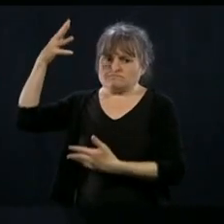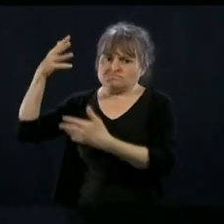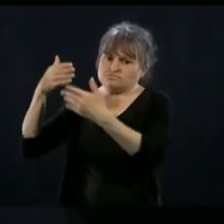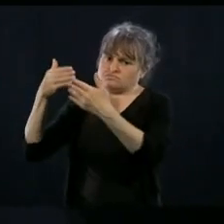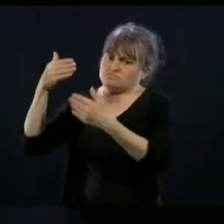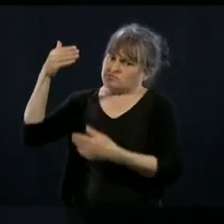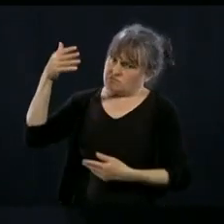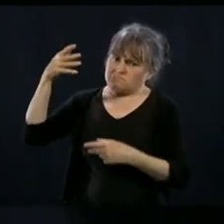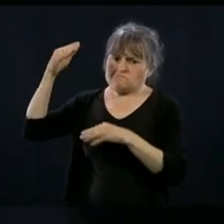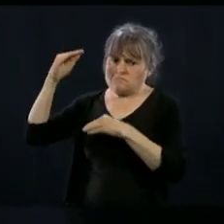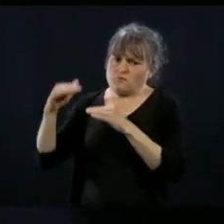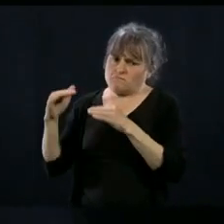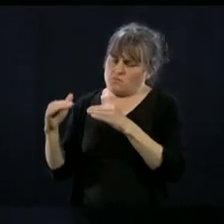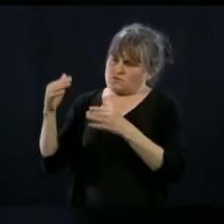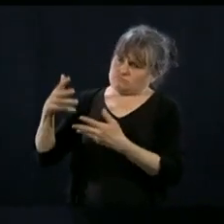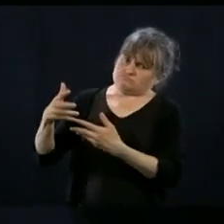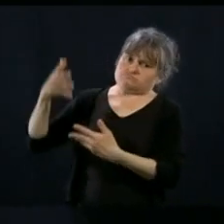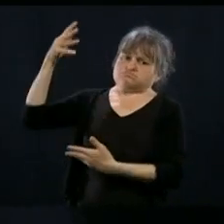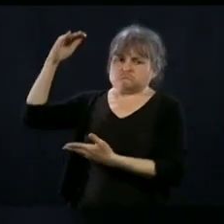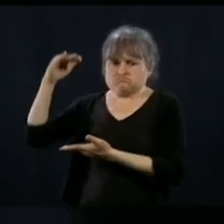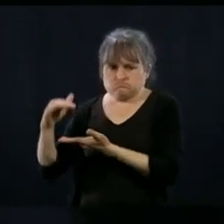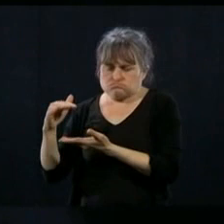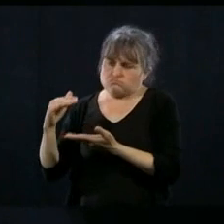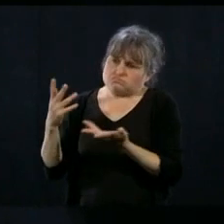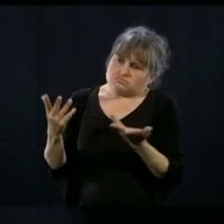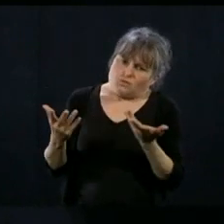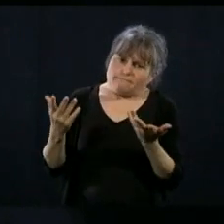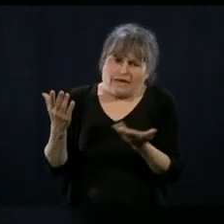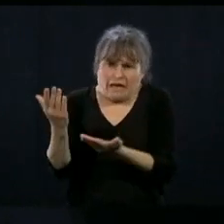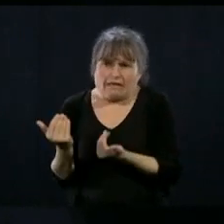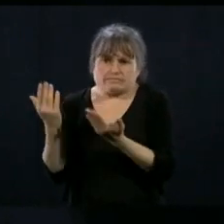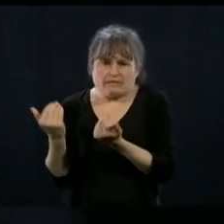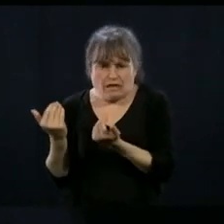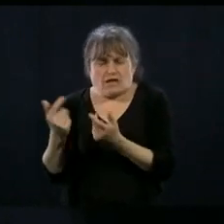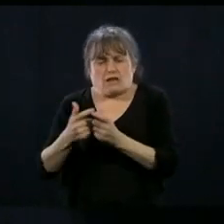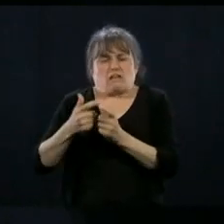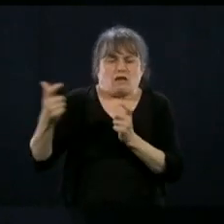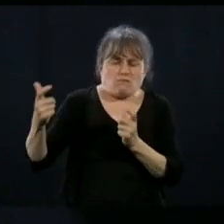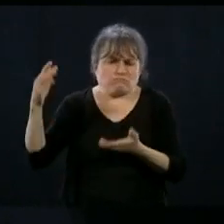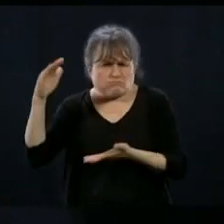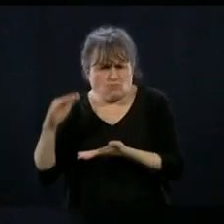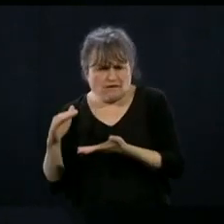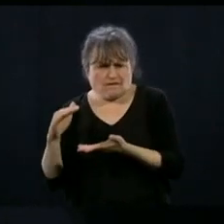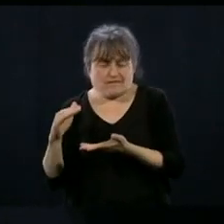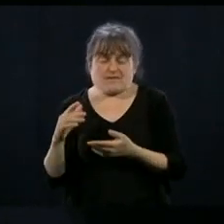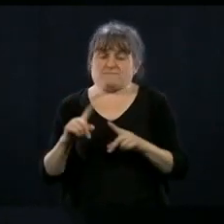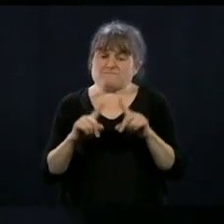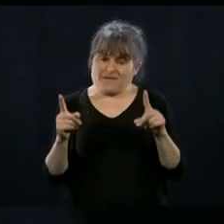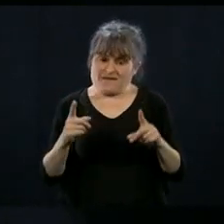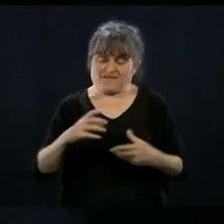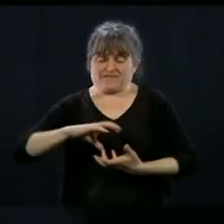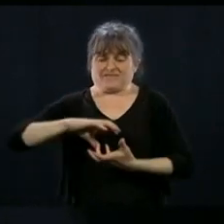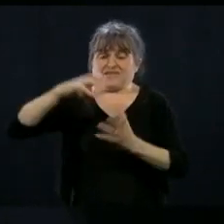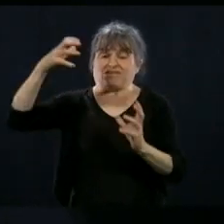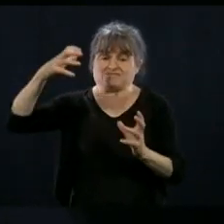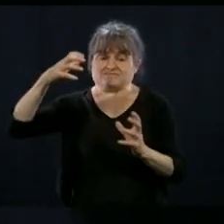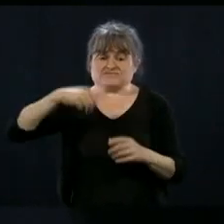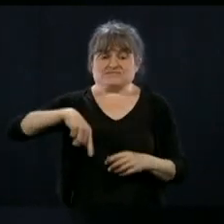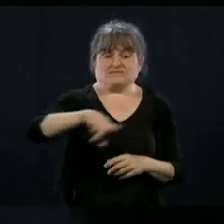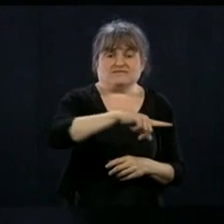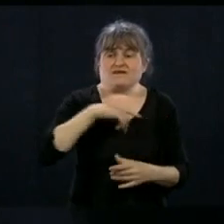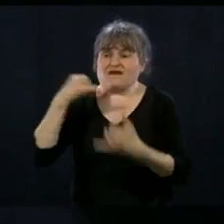when we look. Yes, they did go down during the crisis, but that's because there were less people who were